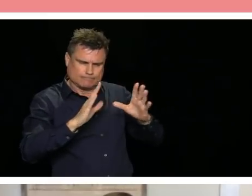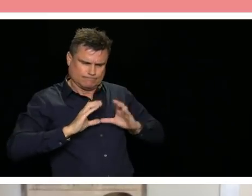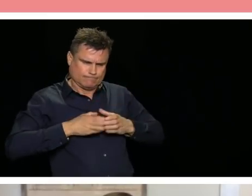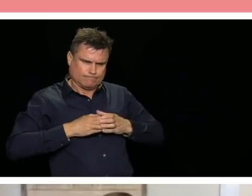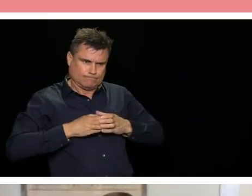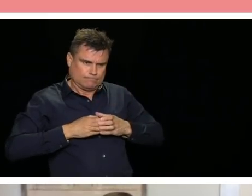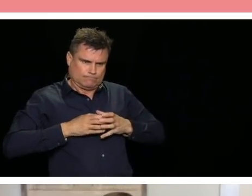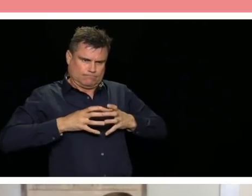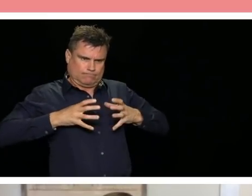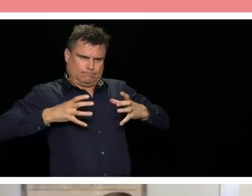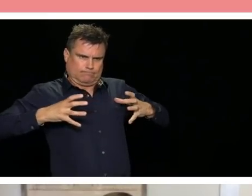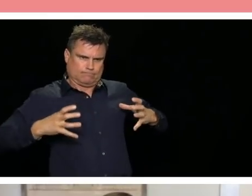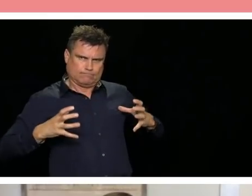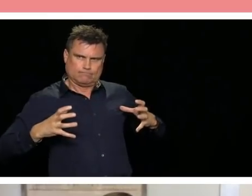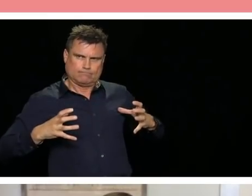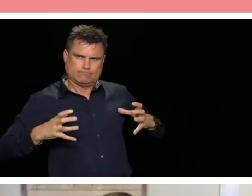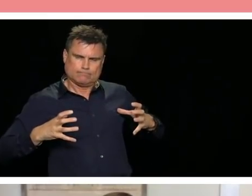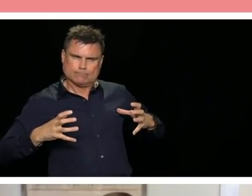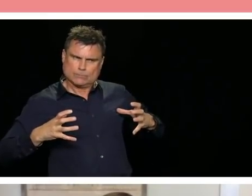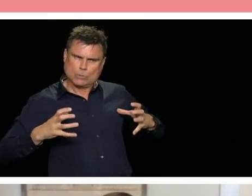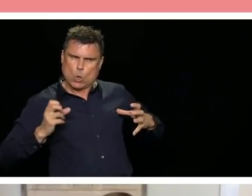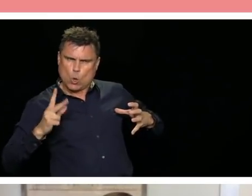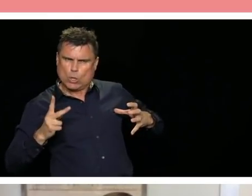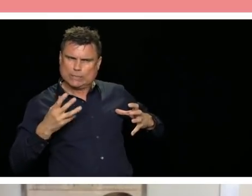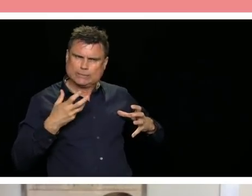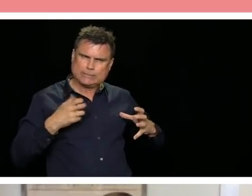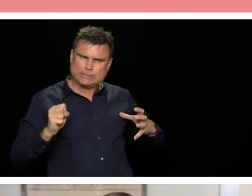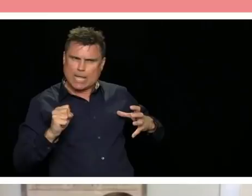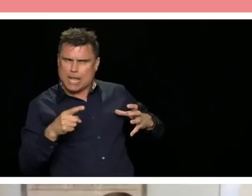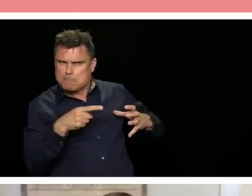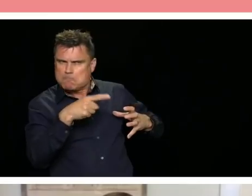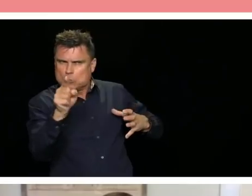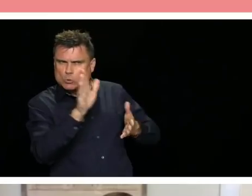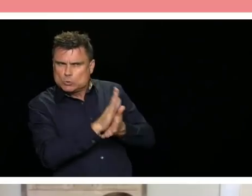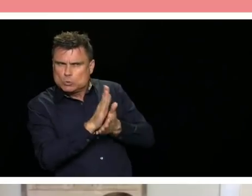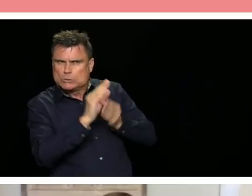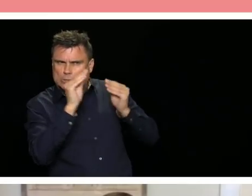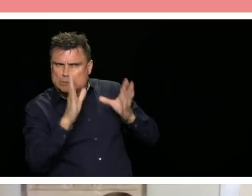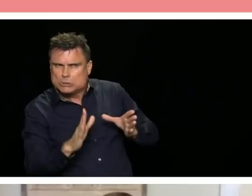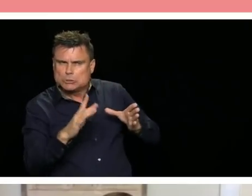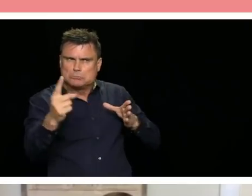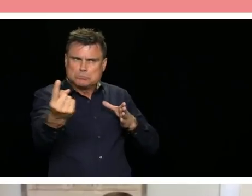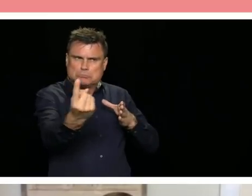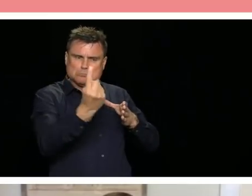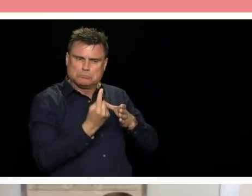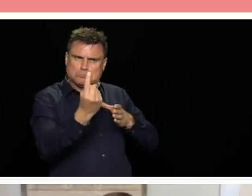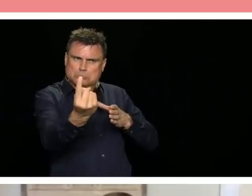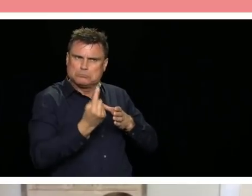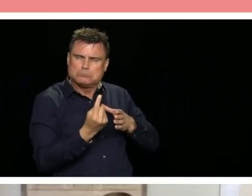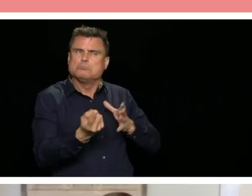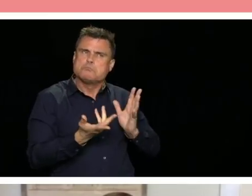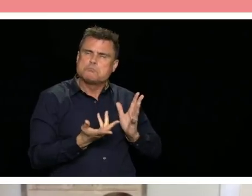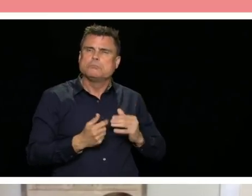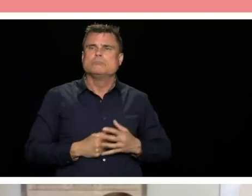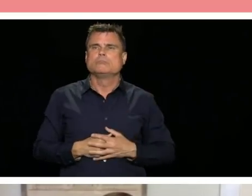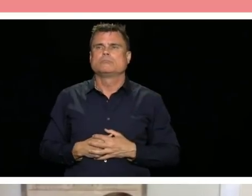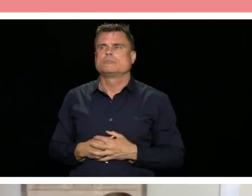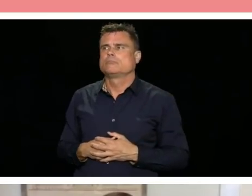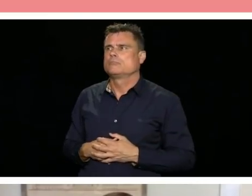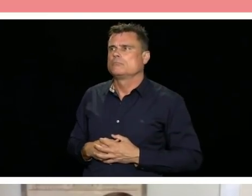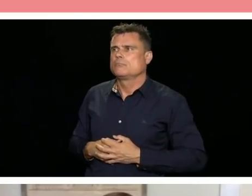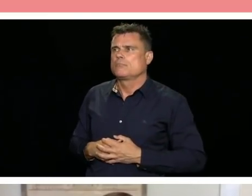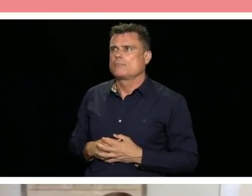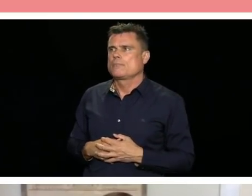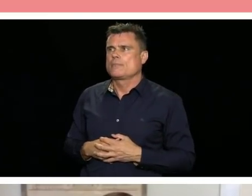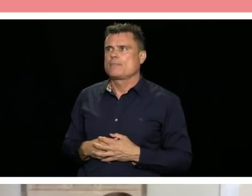think that reiterates what we hear over and over again, that yes, all the back end work has been done, but at the end of the day,